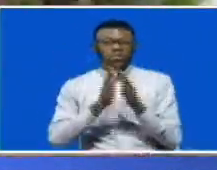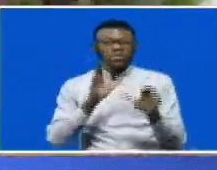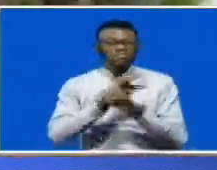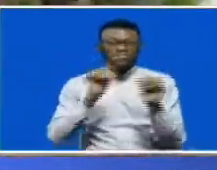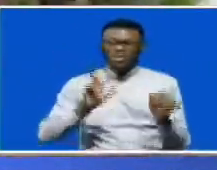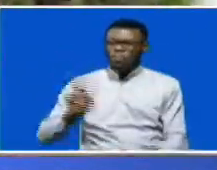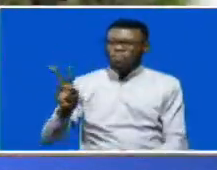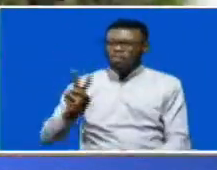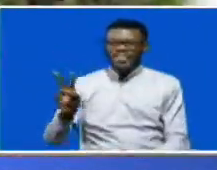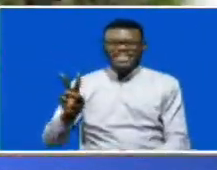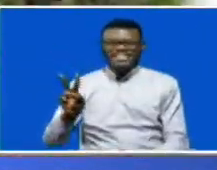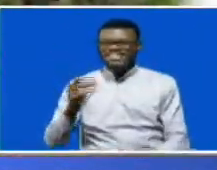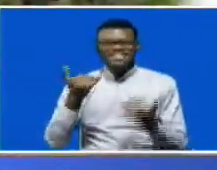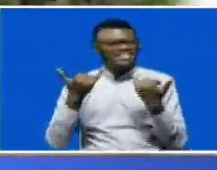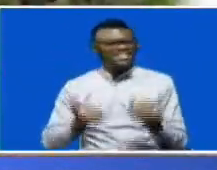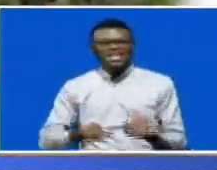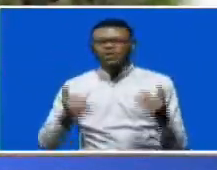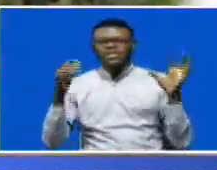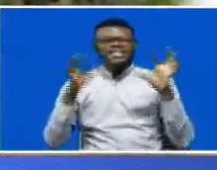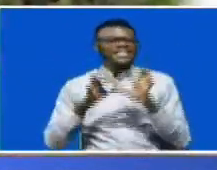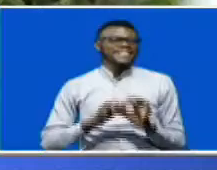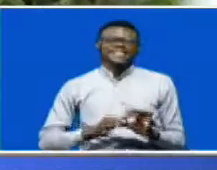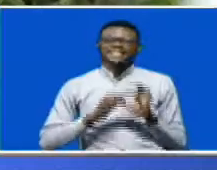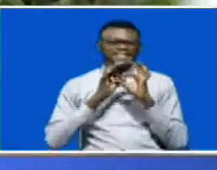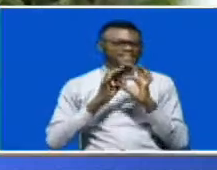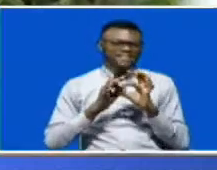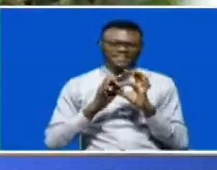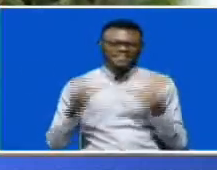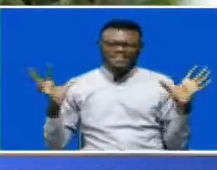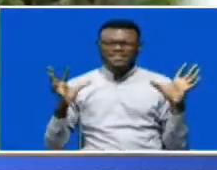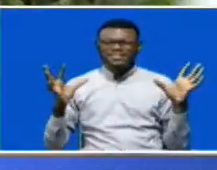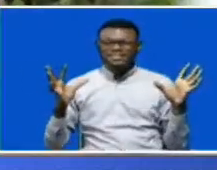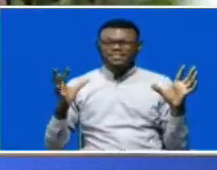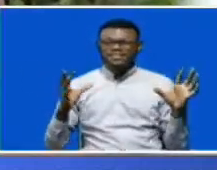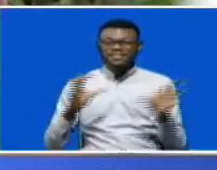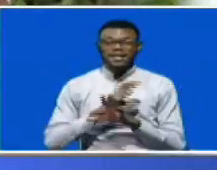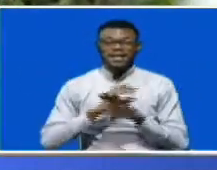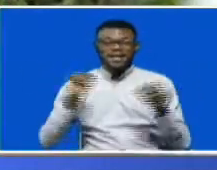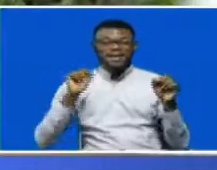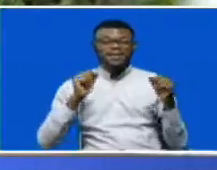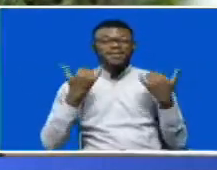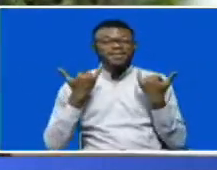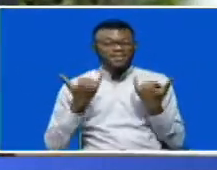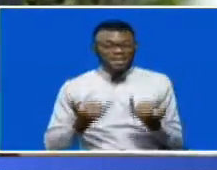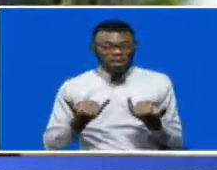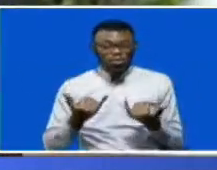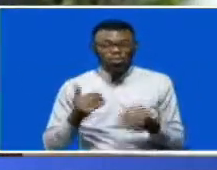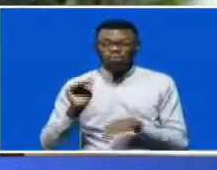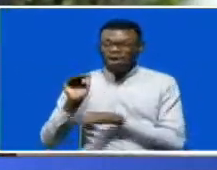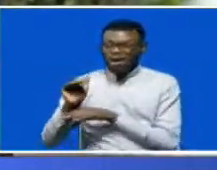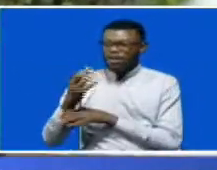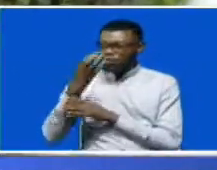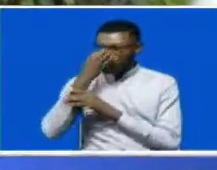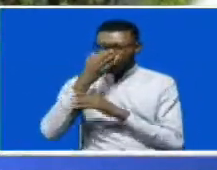president is said to be irreparably damaged, with the head of state asking